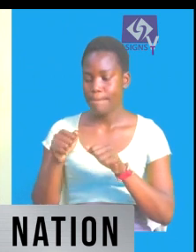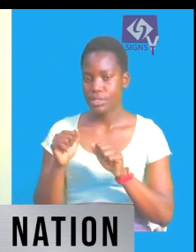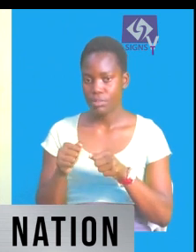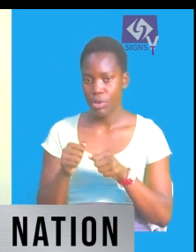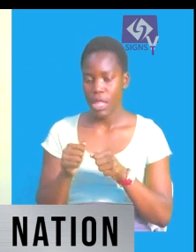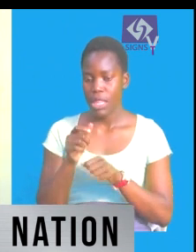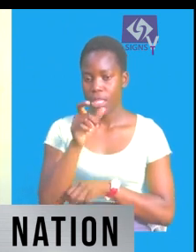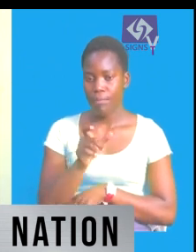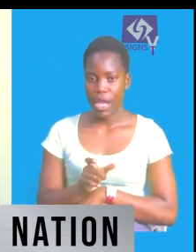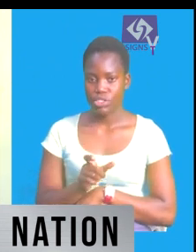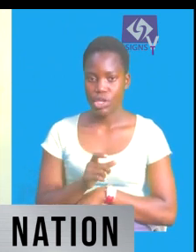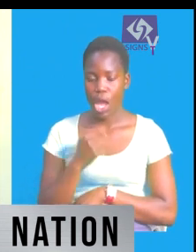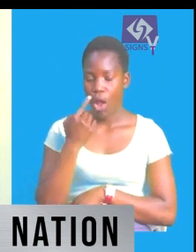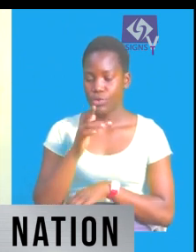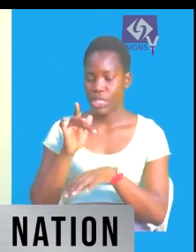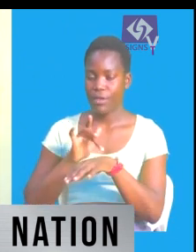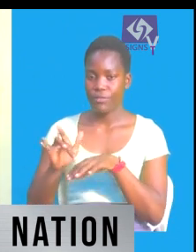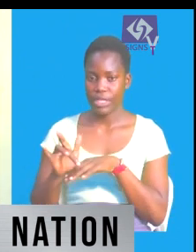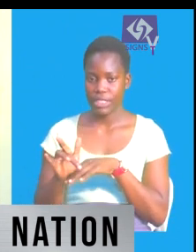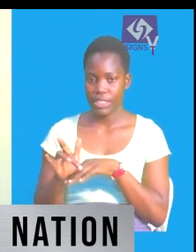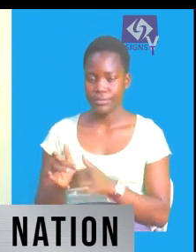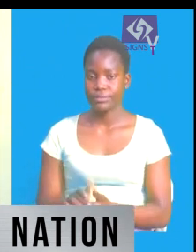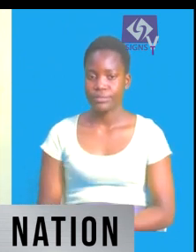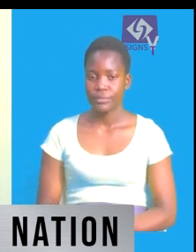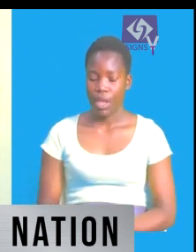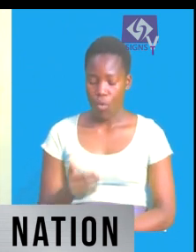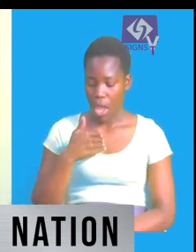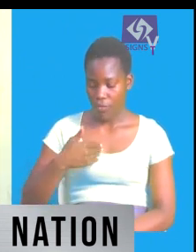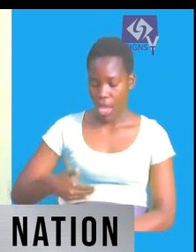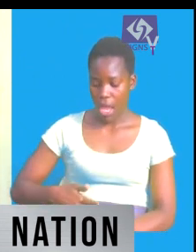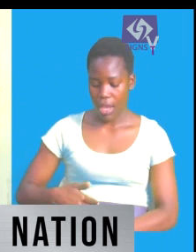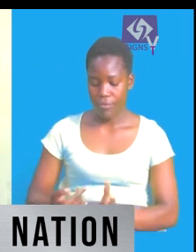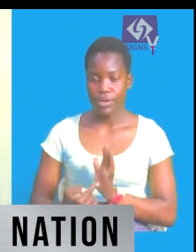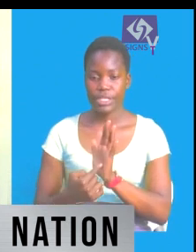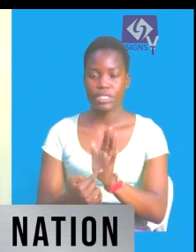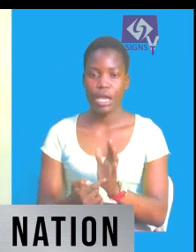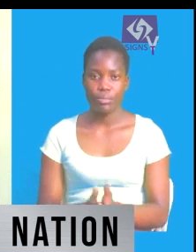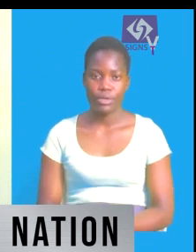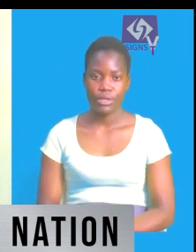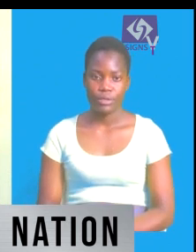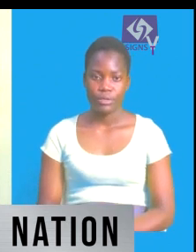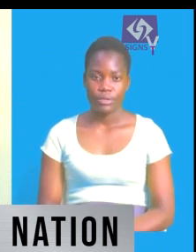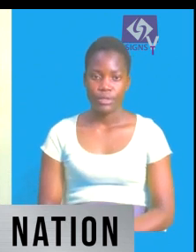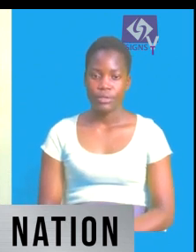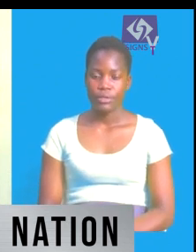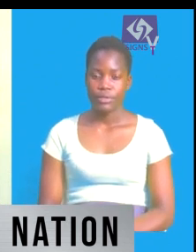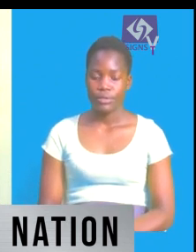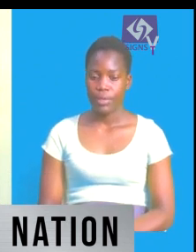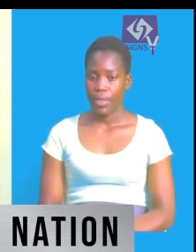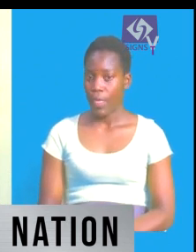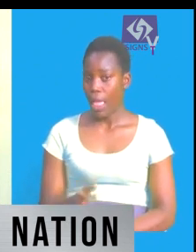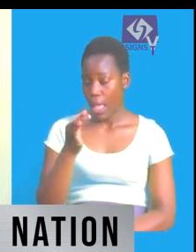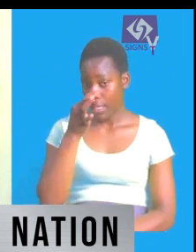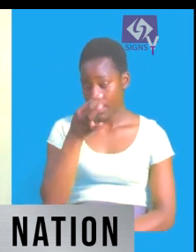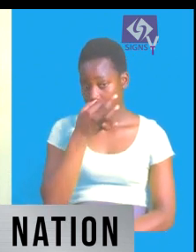a person who is affected, you know, there is hunger, like for example, not in Nyeri, not being